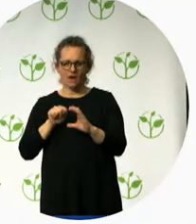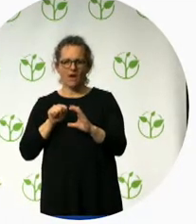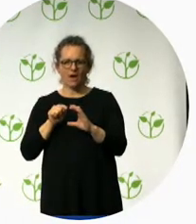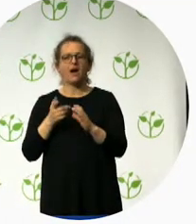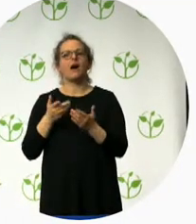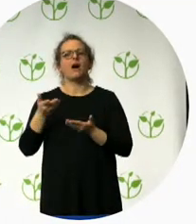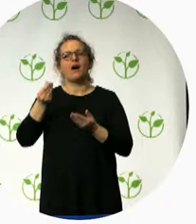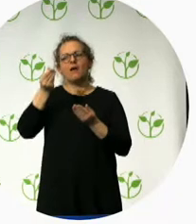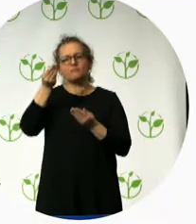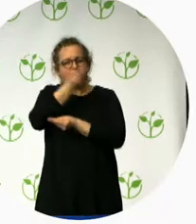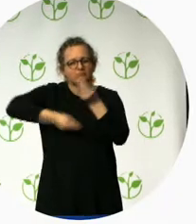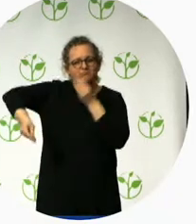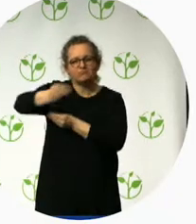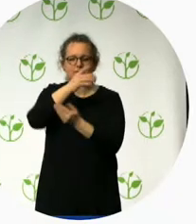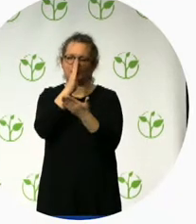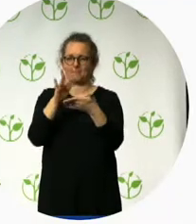still very harsh.